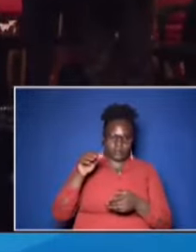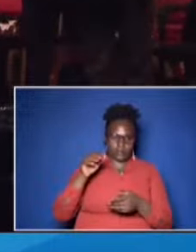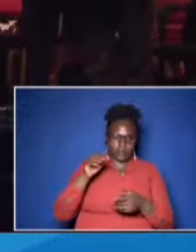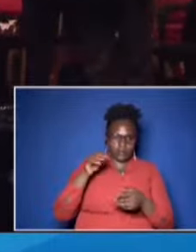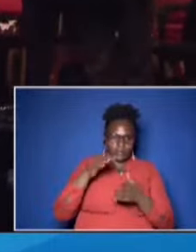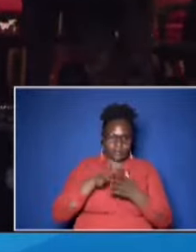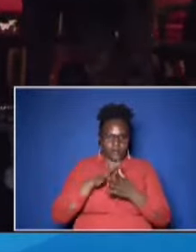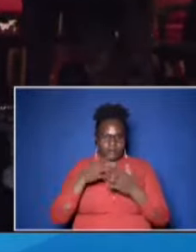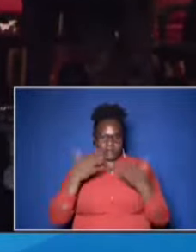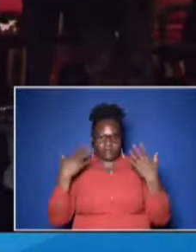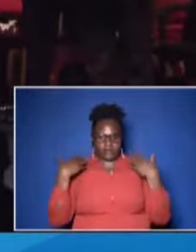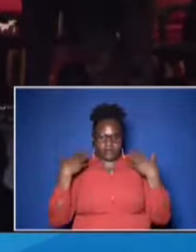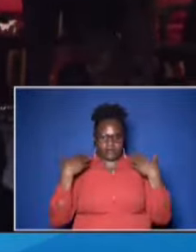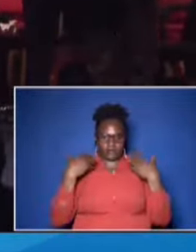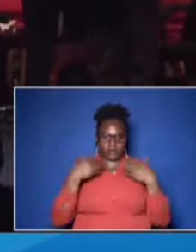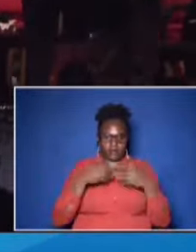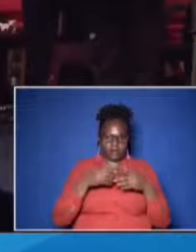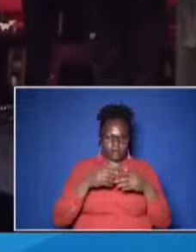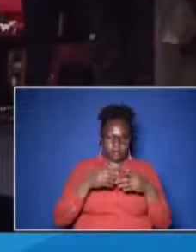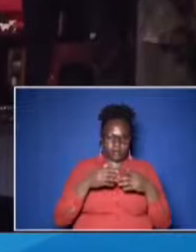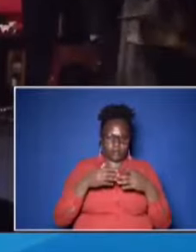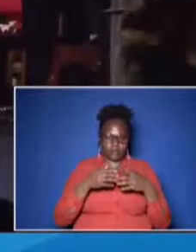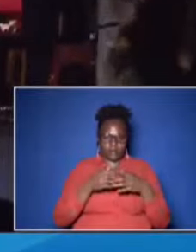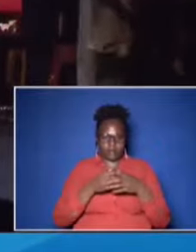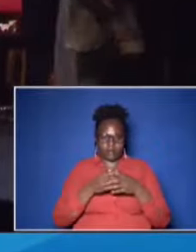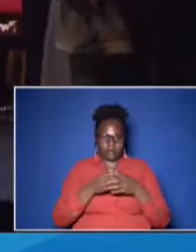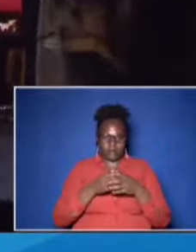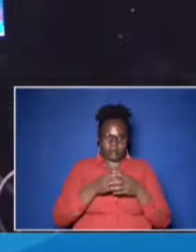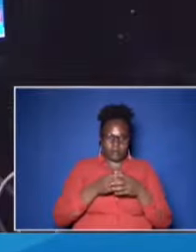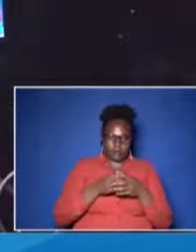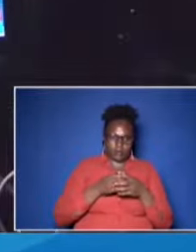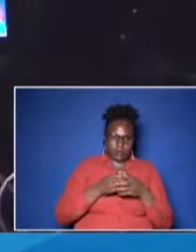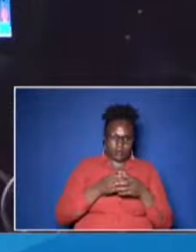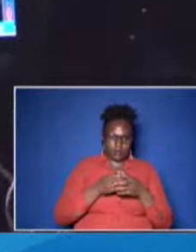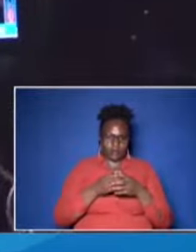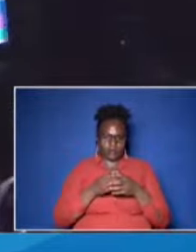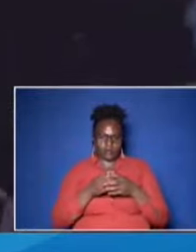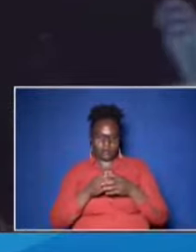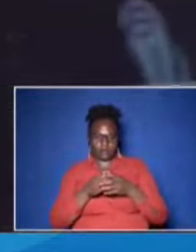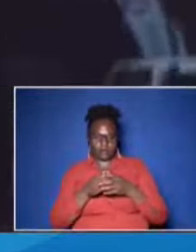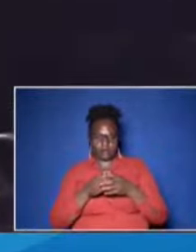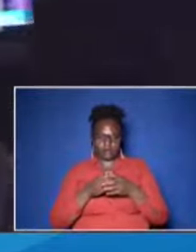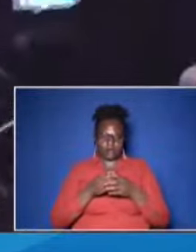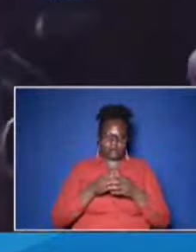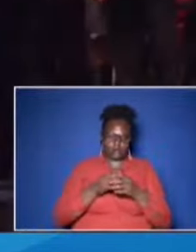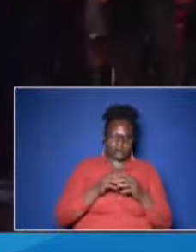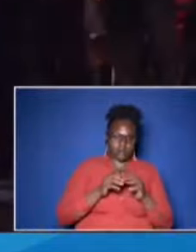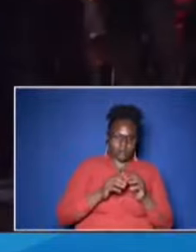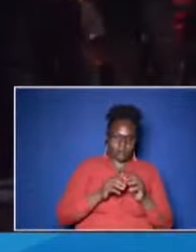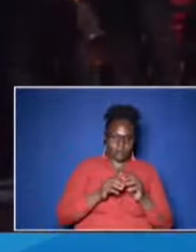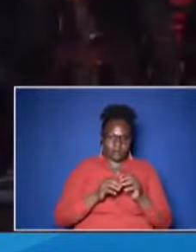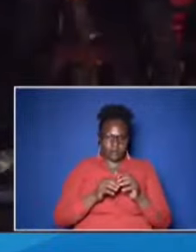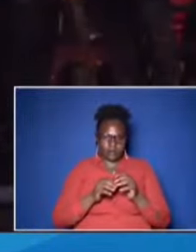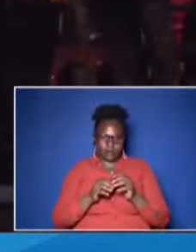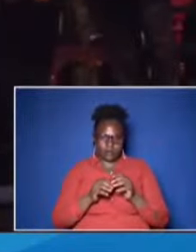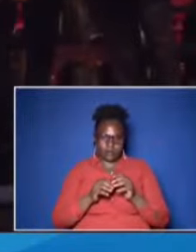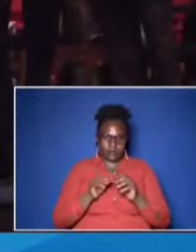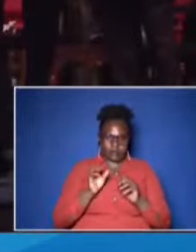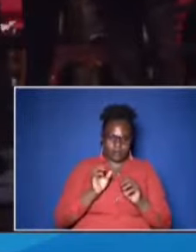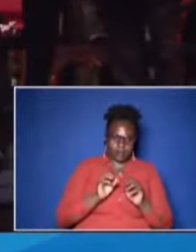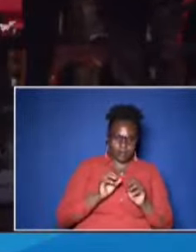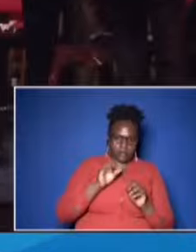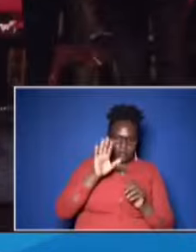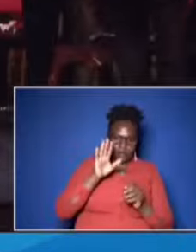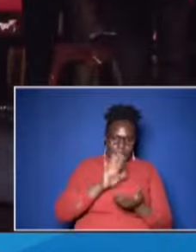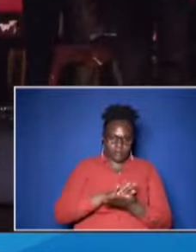here what Happ was broken has healed her leg she's walking